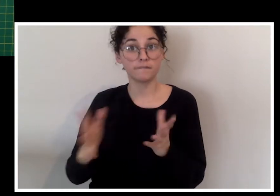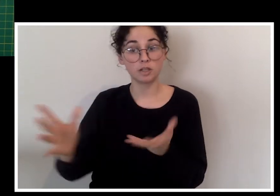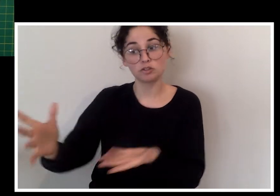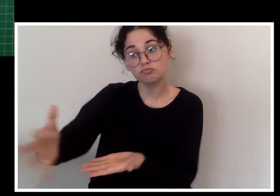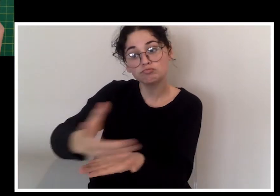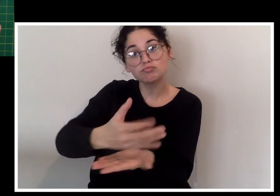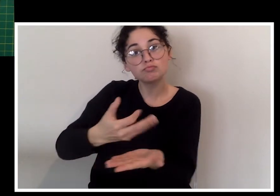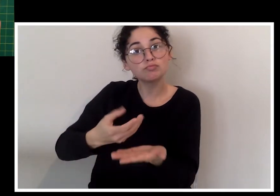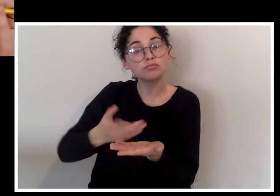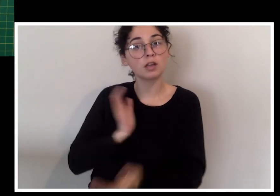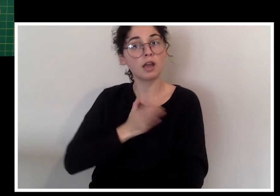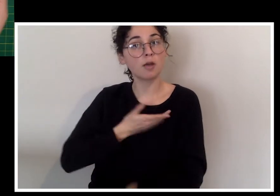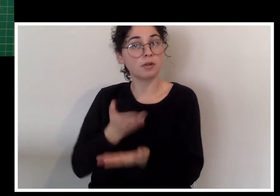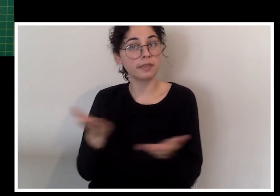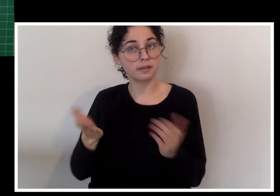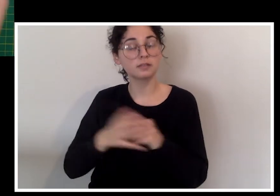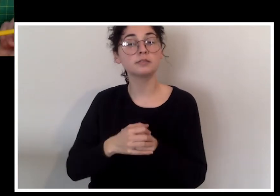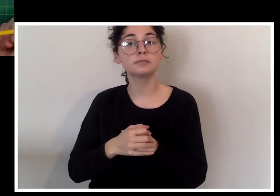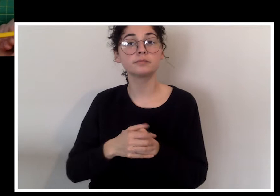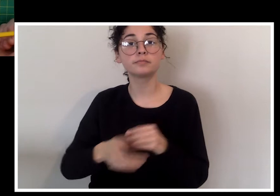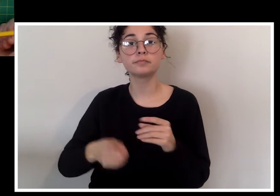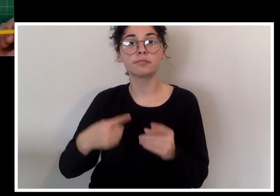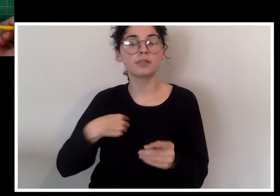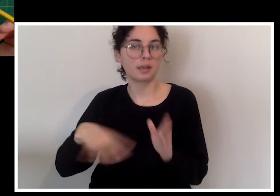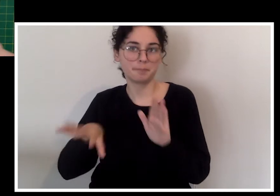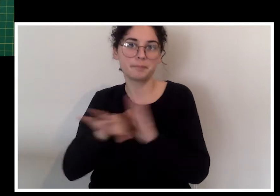trace the object. In this case, it's all scissors.